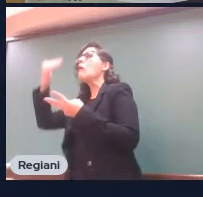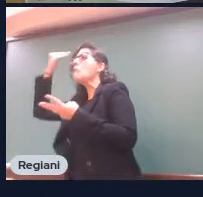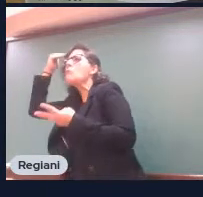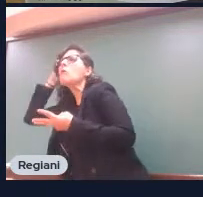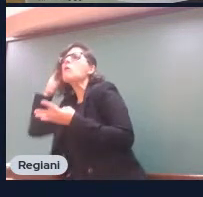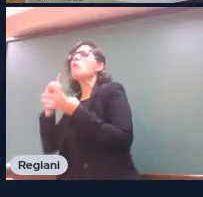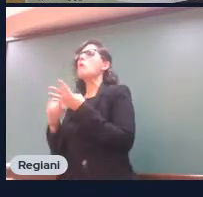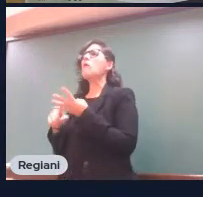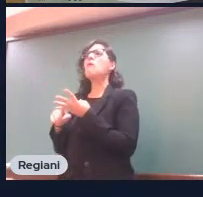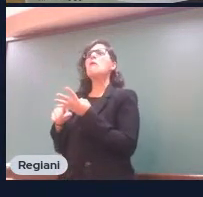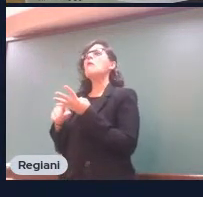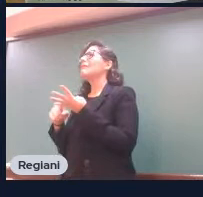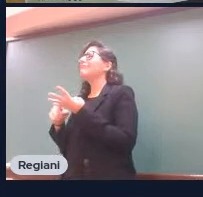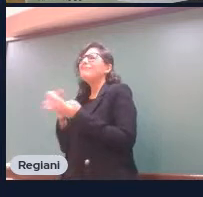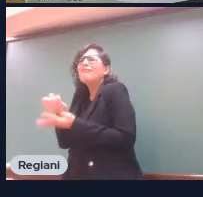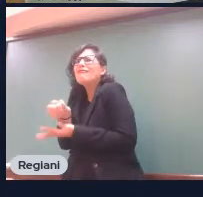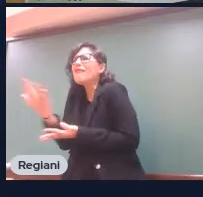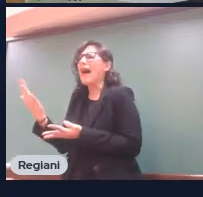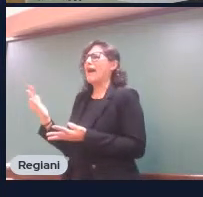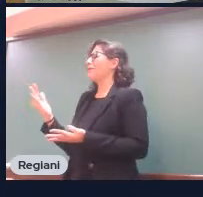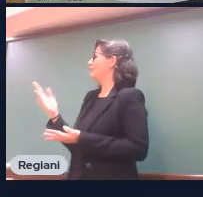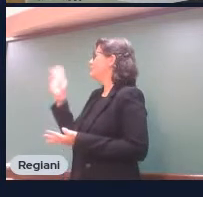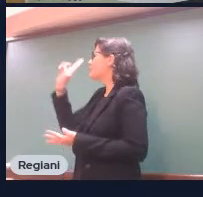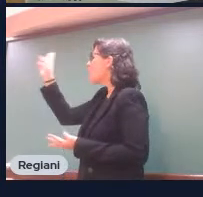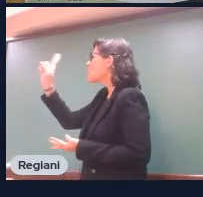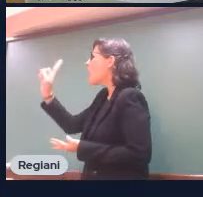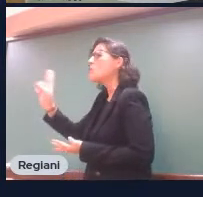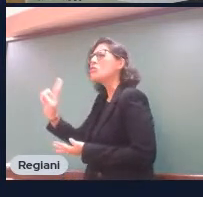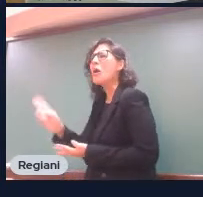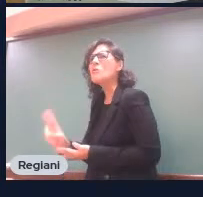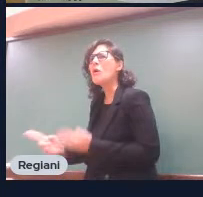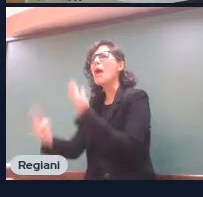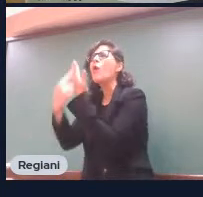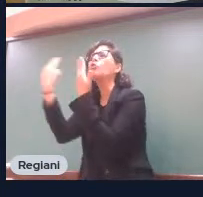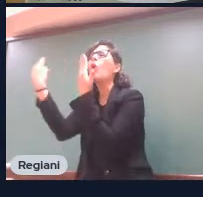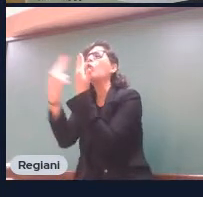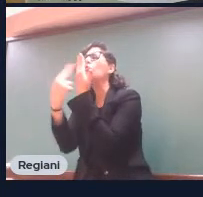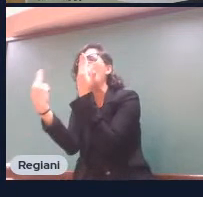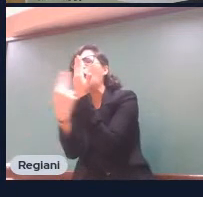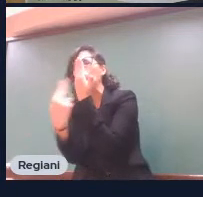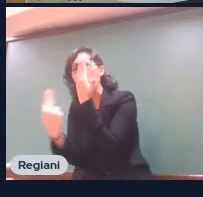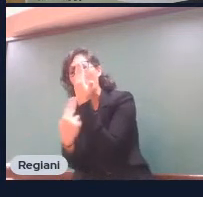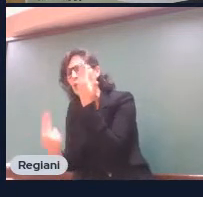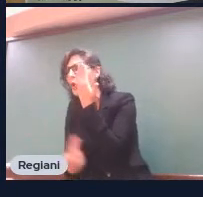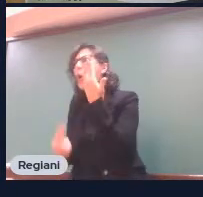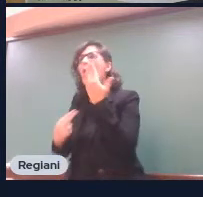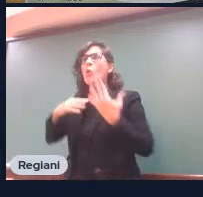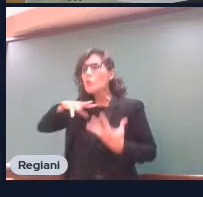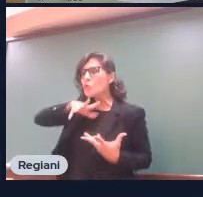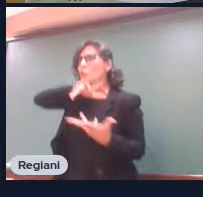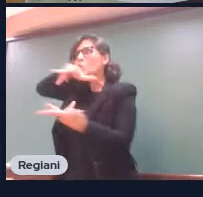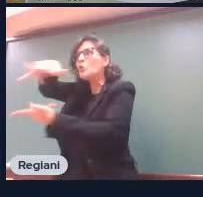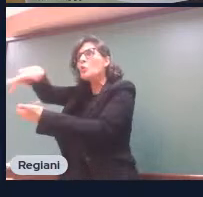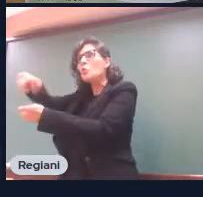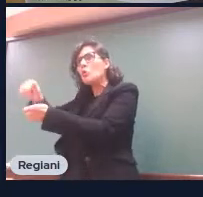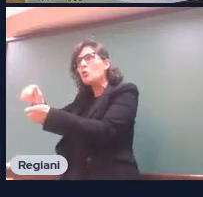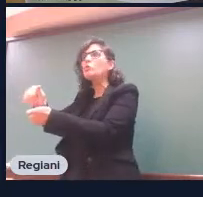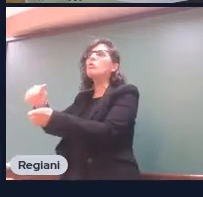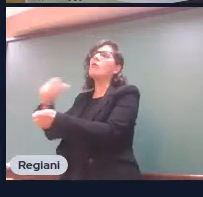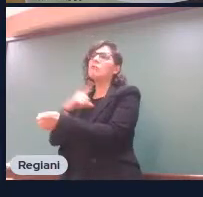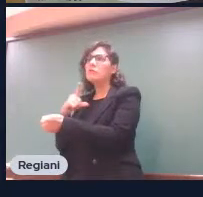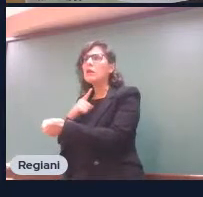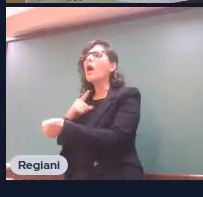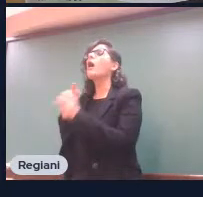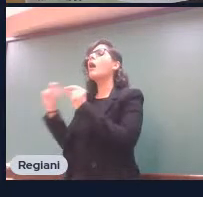Gusta, Hausmann, Atkins, her brother John Sinclair, and it goes all the way around the world. You see their impact in IGL,